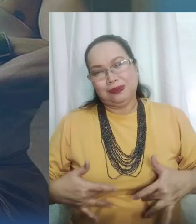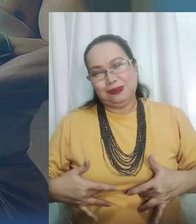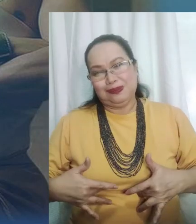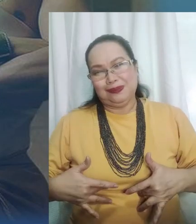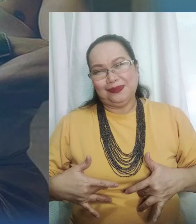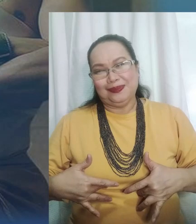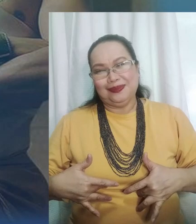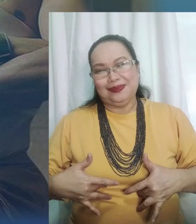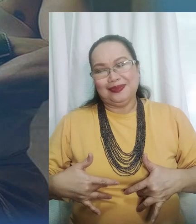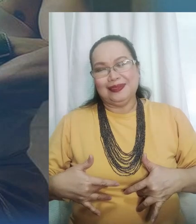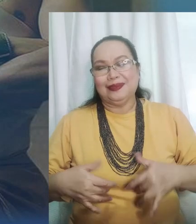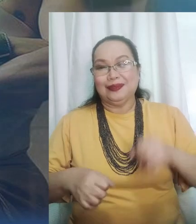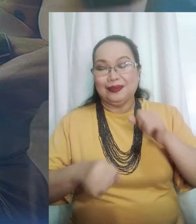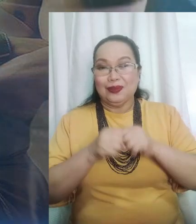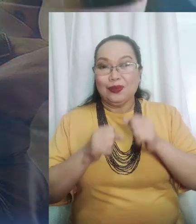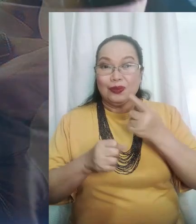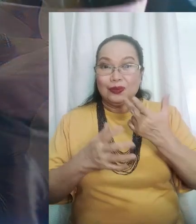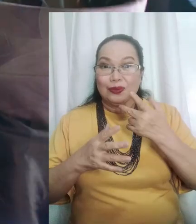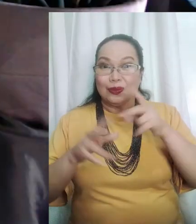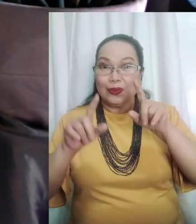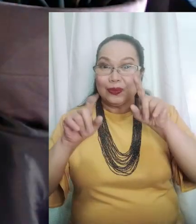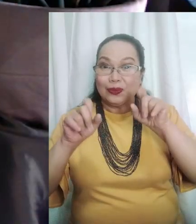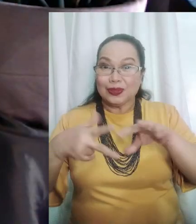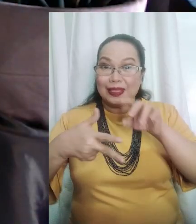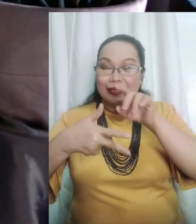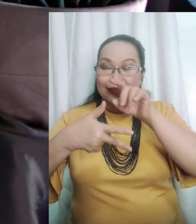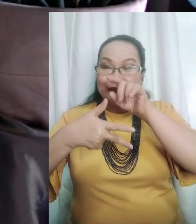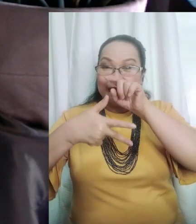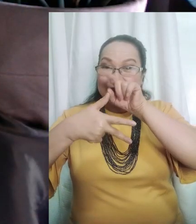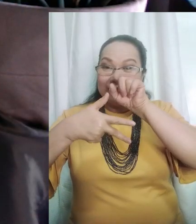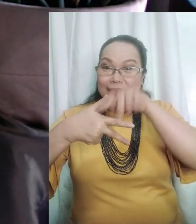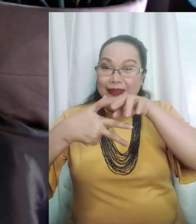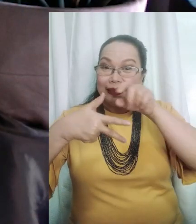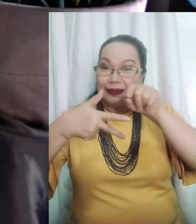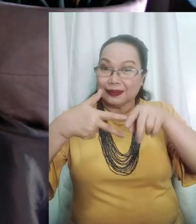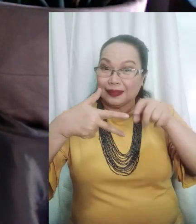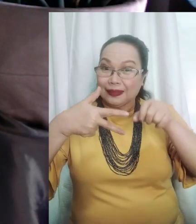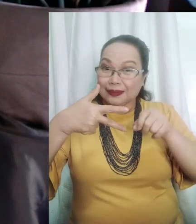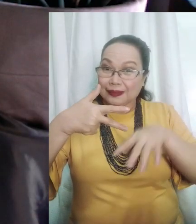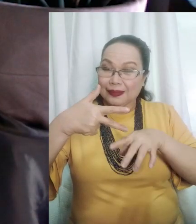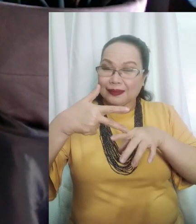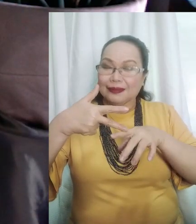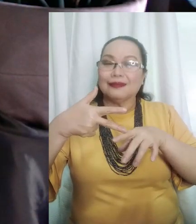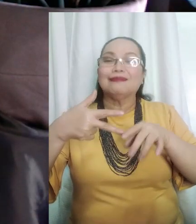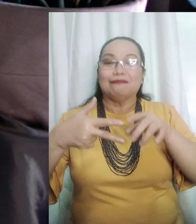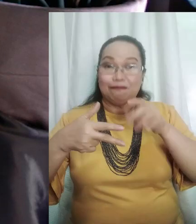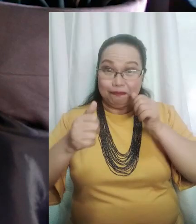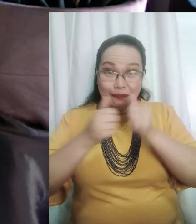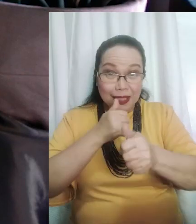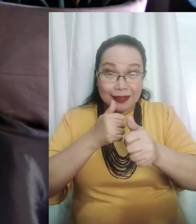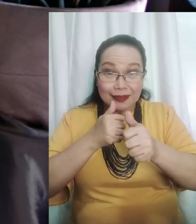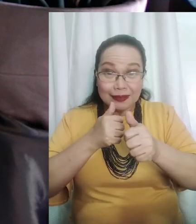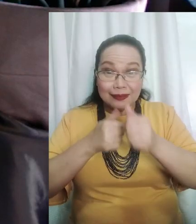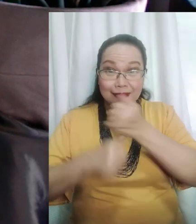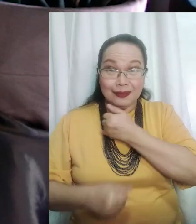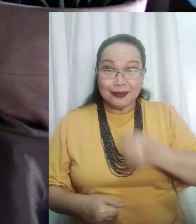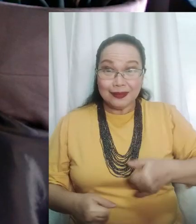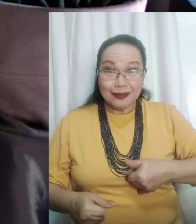desperation. So in these tests, did Joseph pass? Oh, yes, he